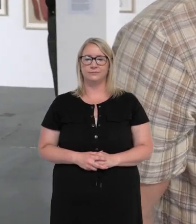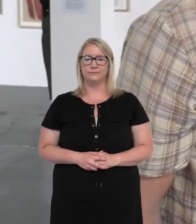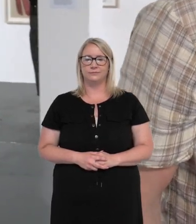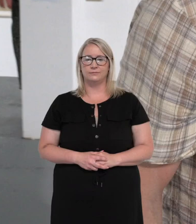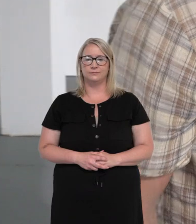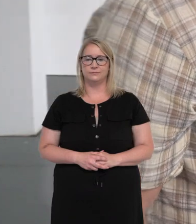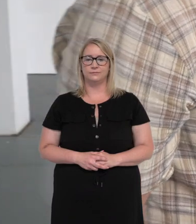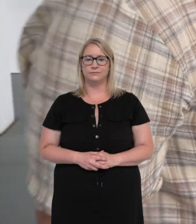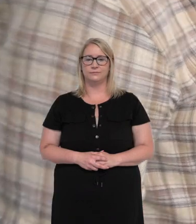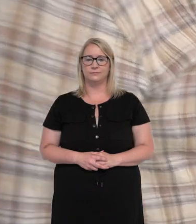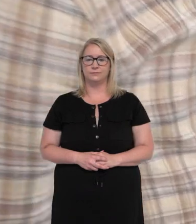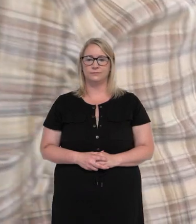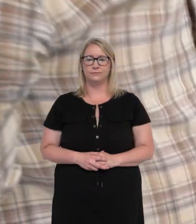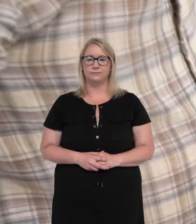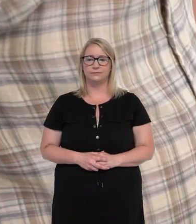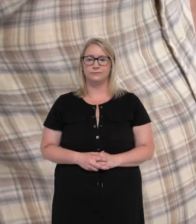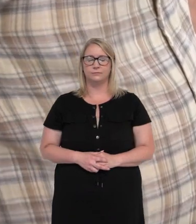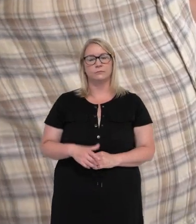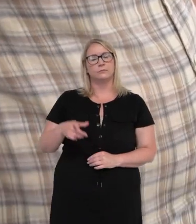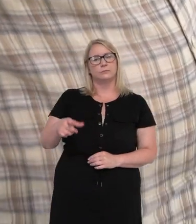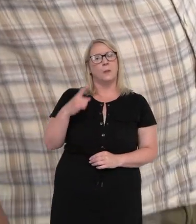I think these sculptures